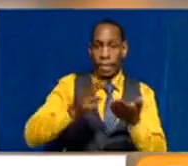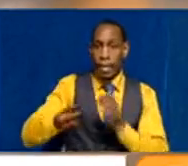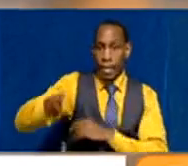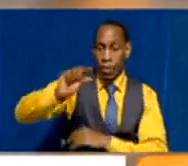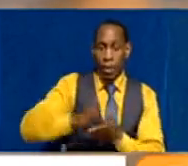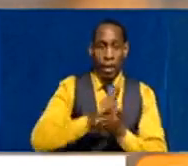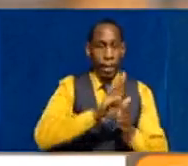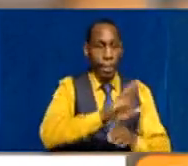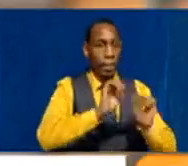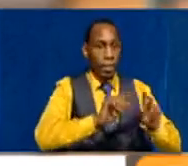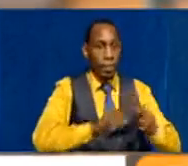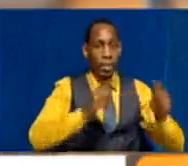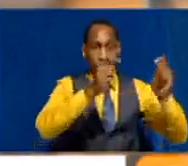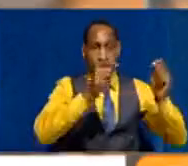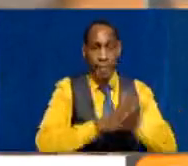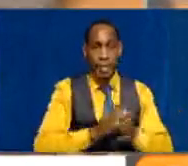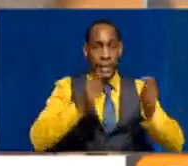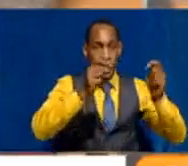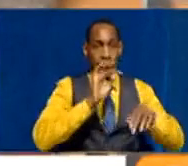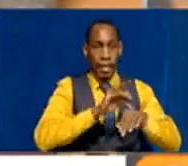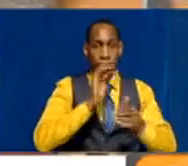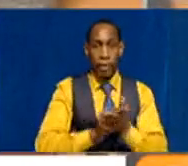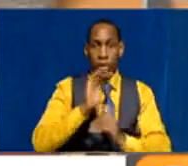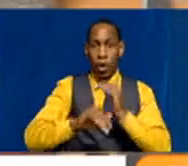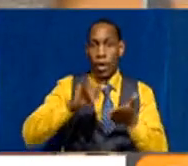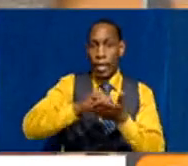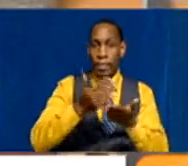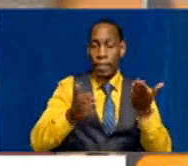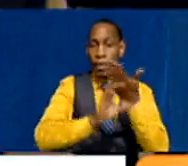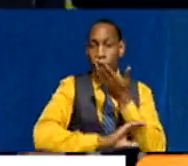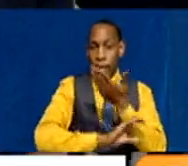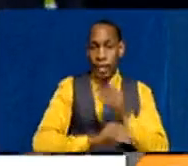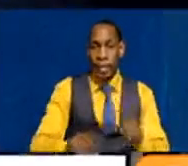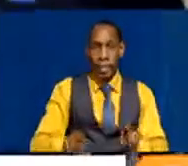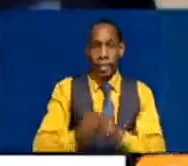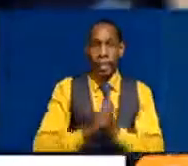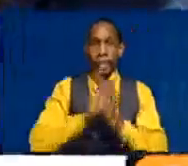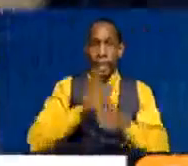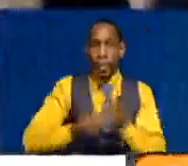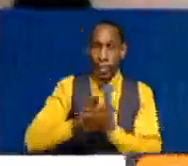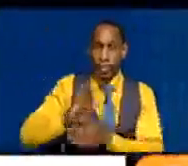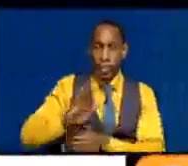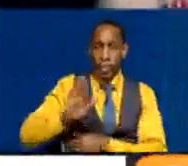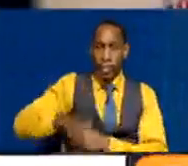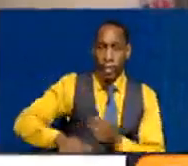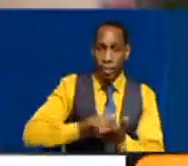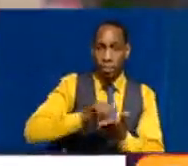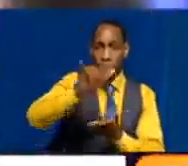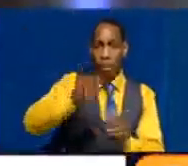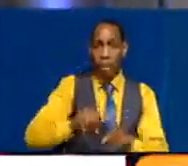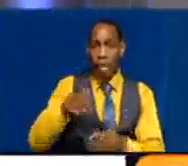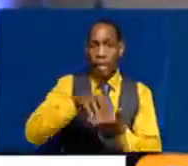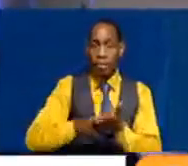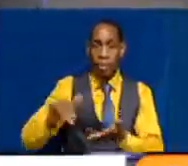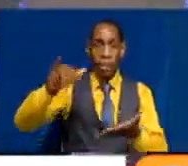they would proceed on strike. The strike has affected all airports around the country, with reports of delayed flights and some instances